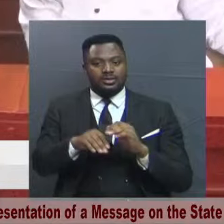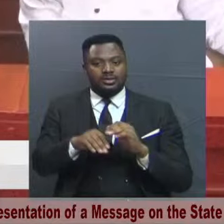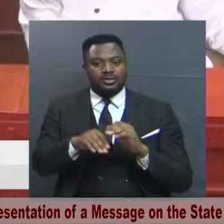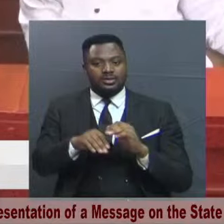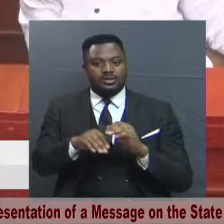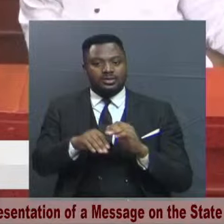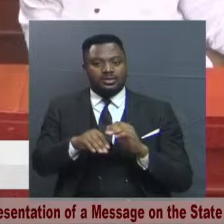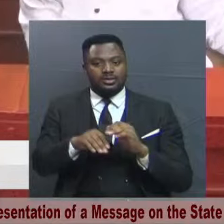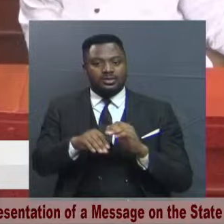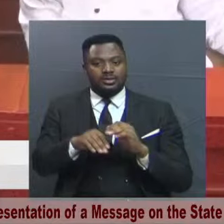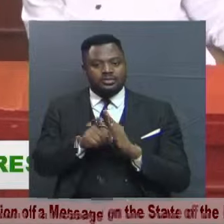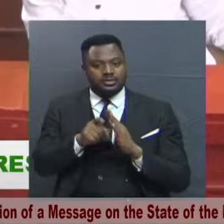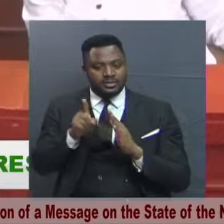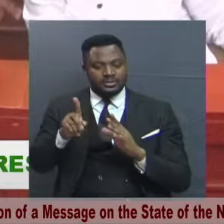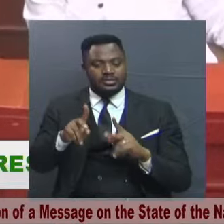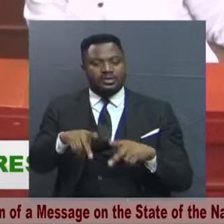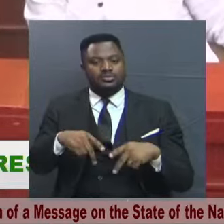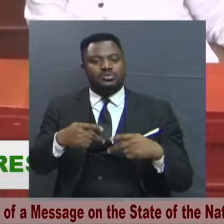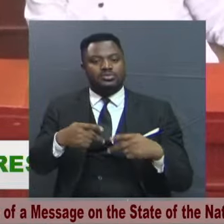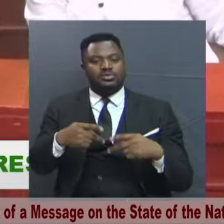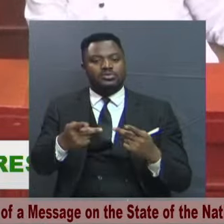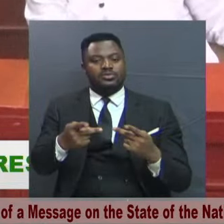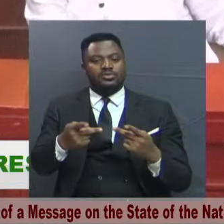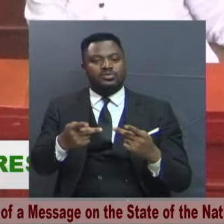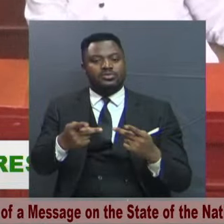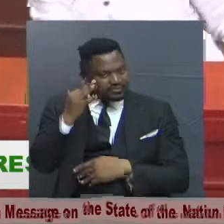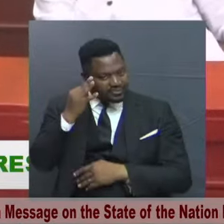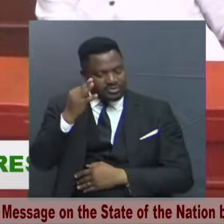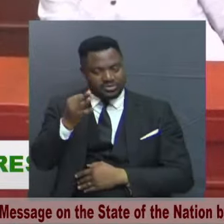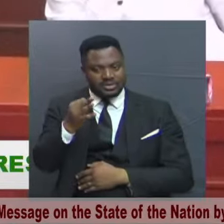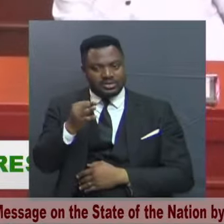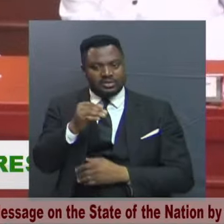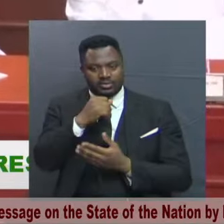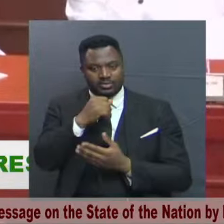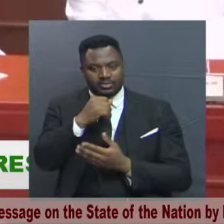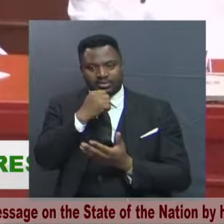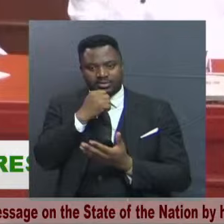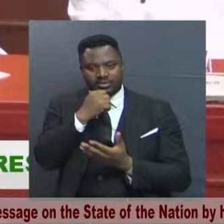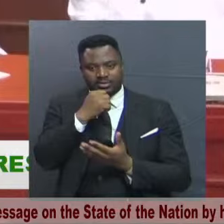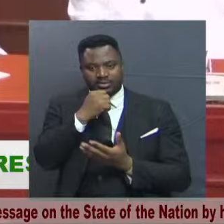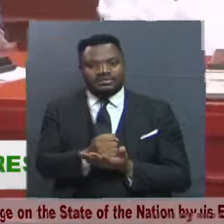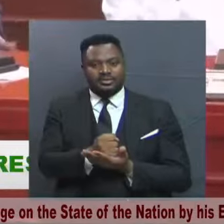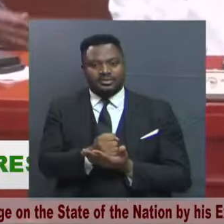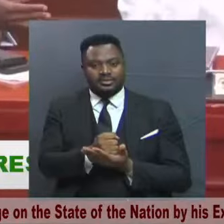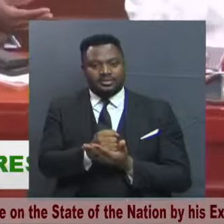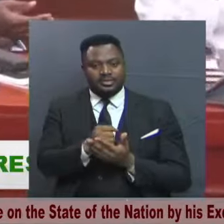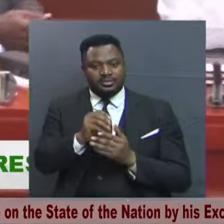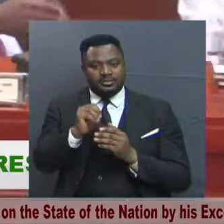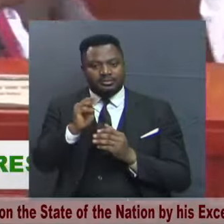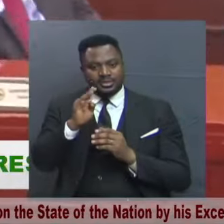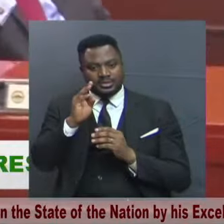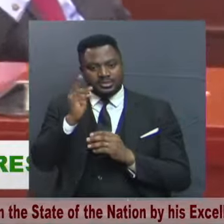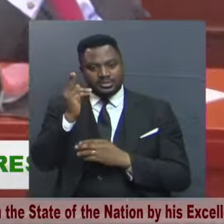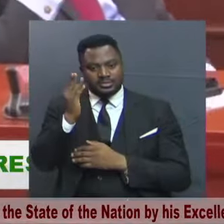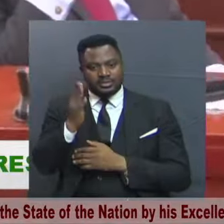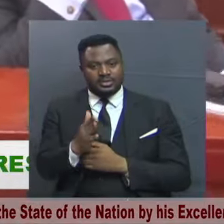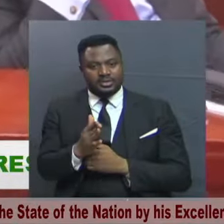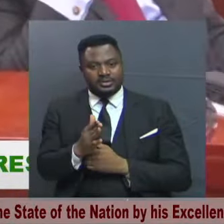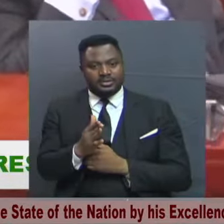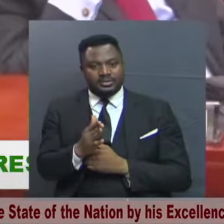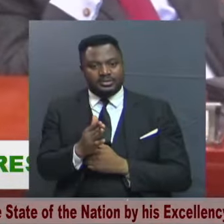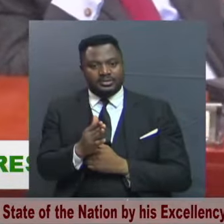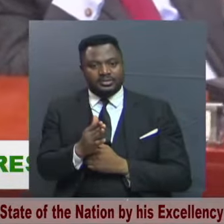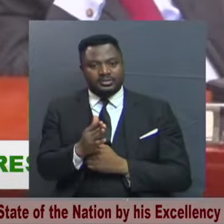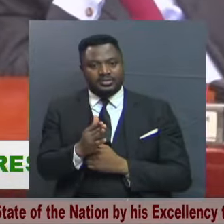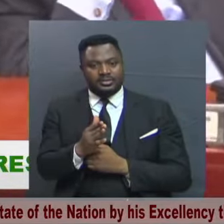leadership he is providing and the future which is assured Mr Speaker